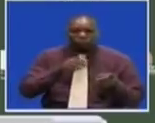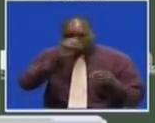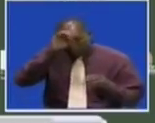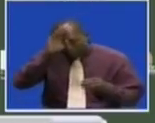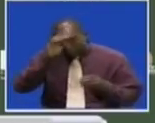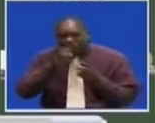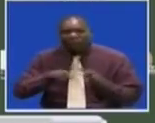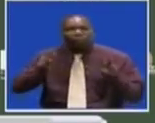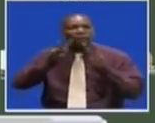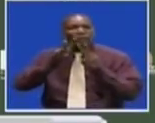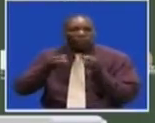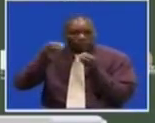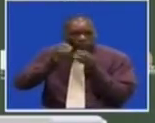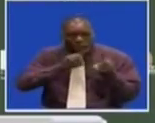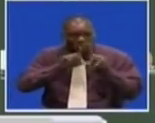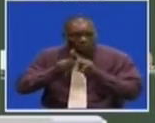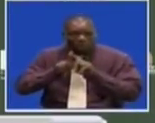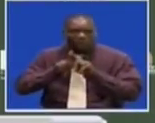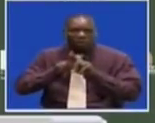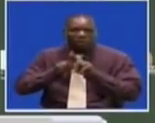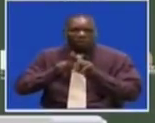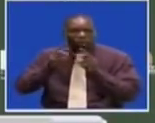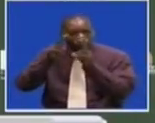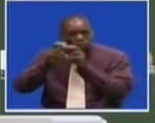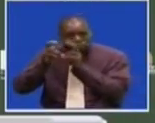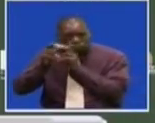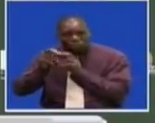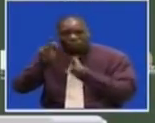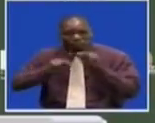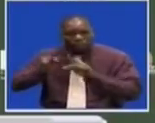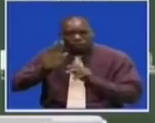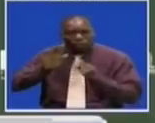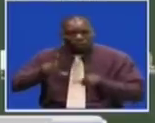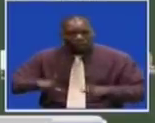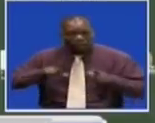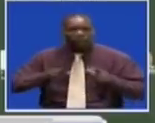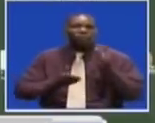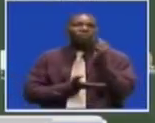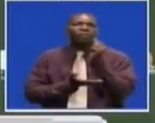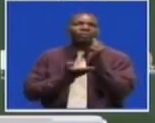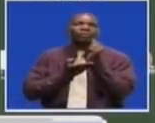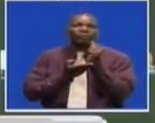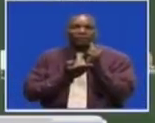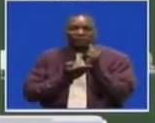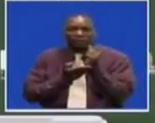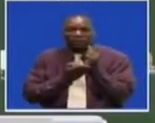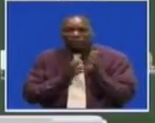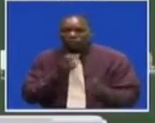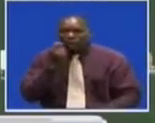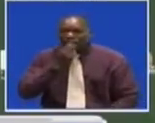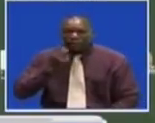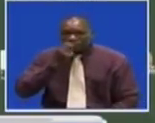and value addition, to uplift the livelihood of people in the rural communities. Mr. Mubukwano was speaking during